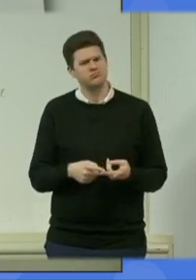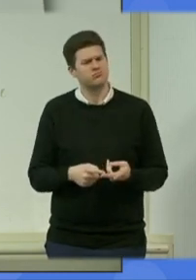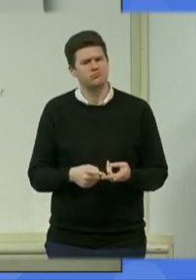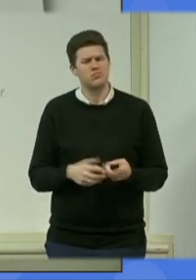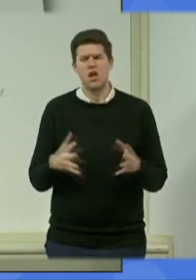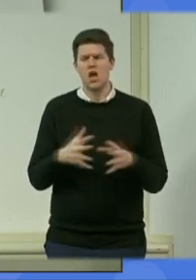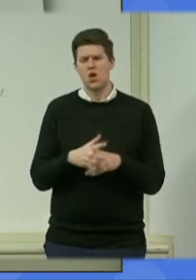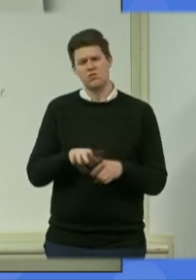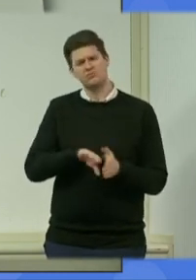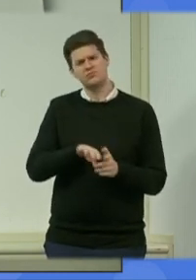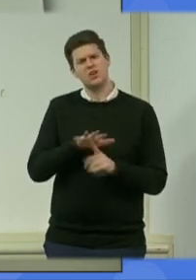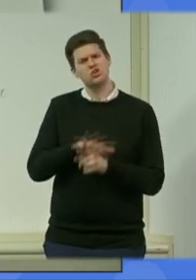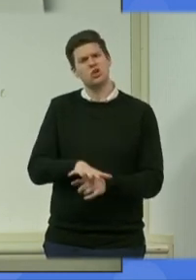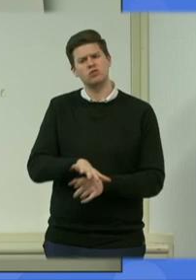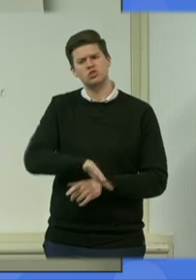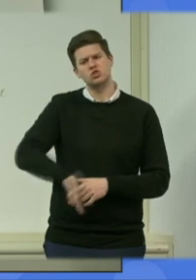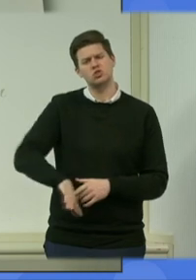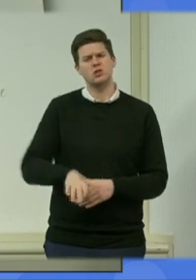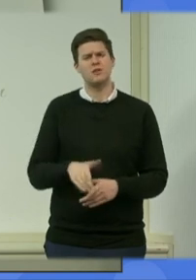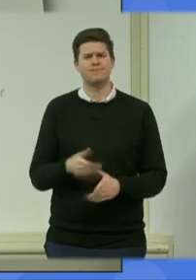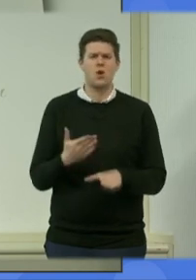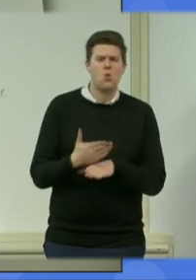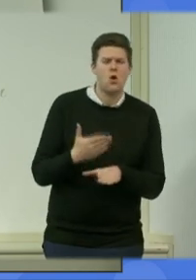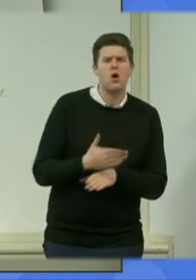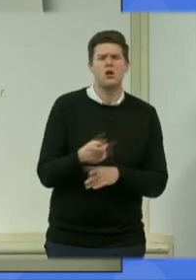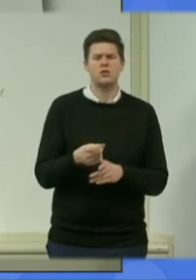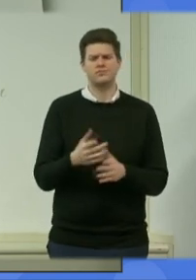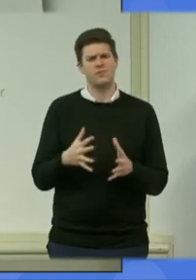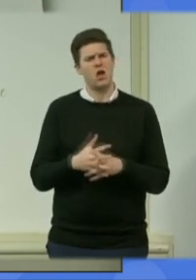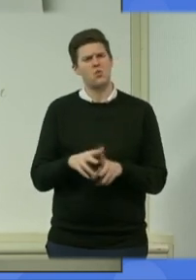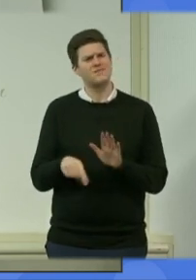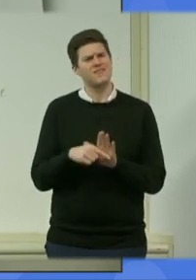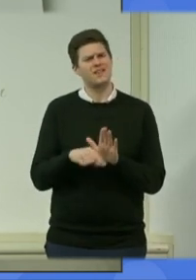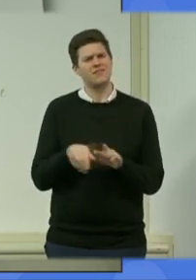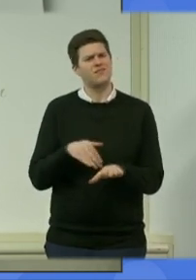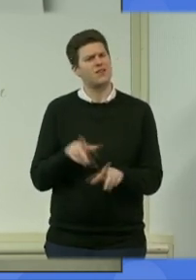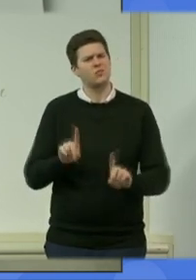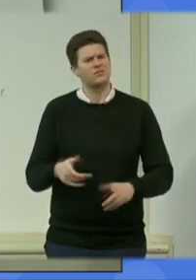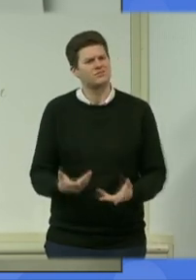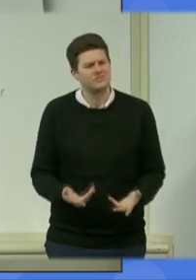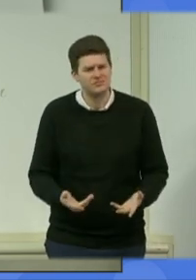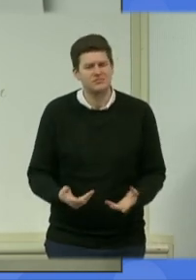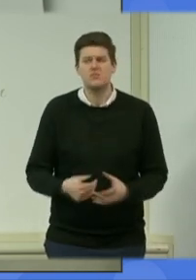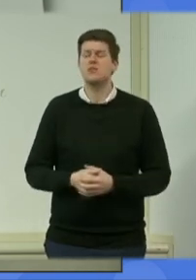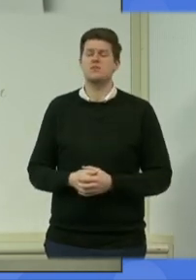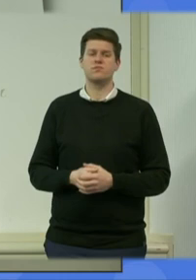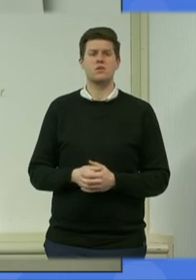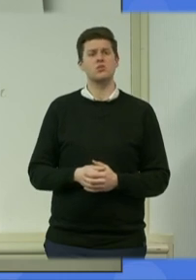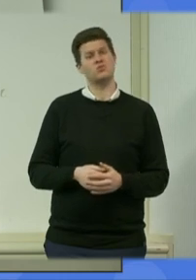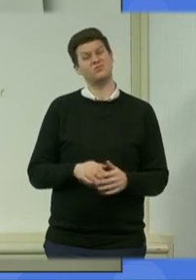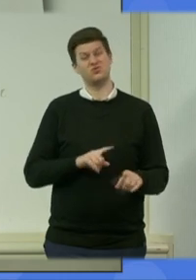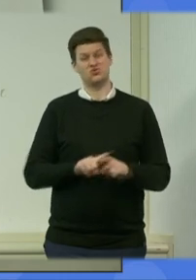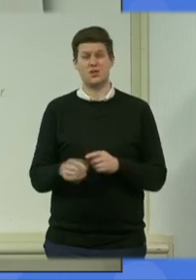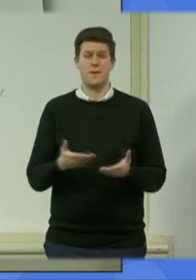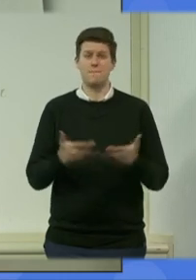might it discourage investment? How might it, you know, have some negative effects? And finding the right balance. And I think that is kind of where